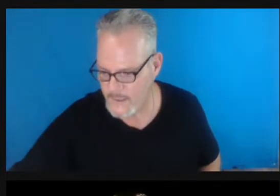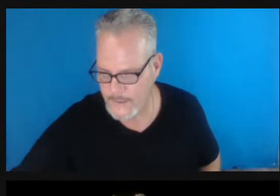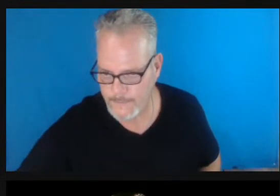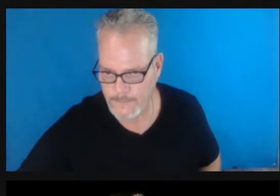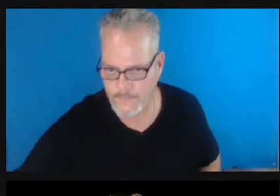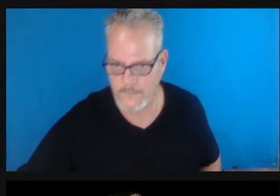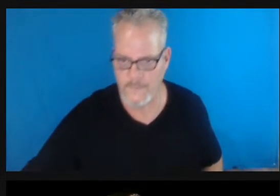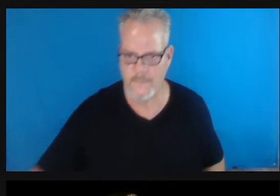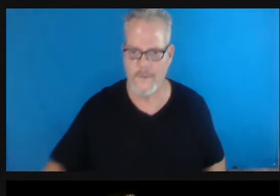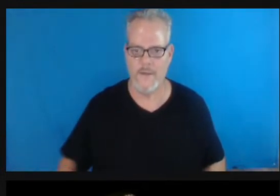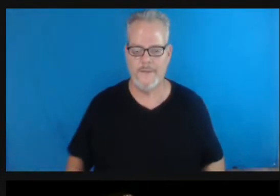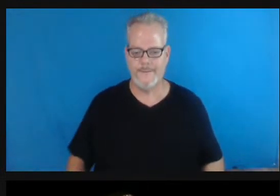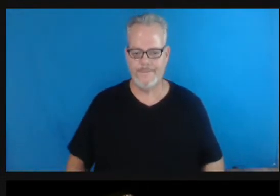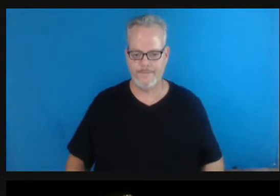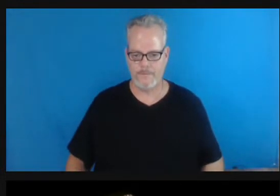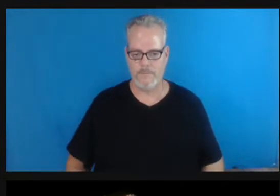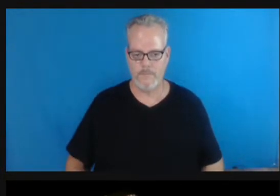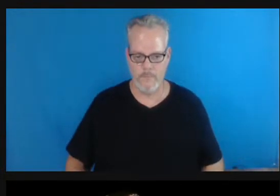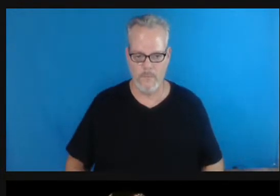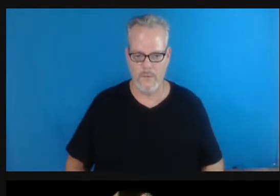The last 3, right? So, okay. So